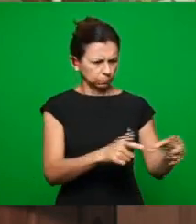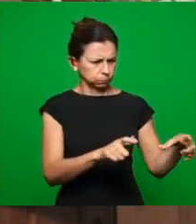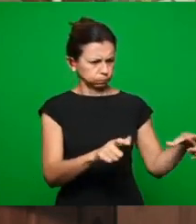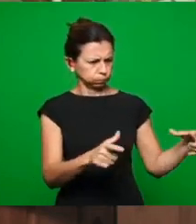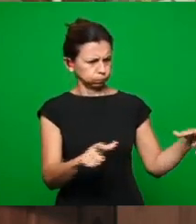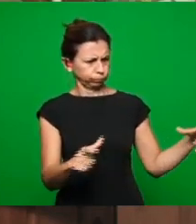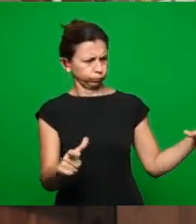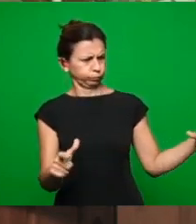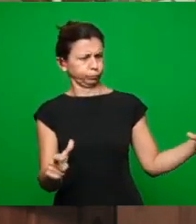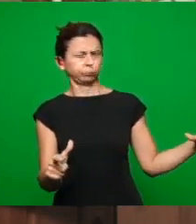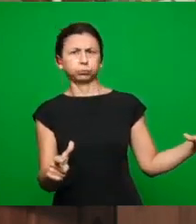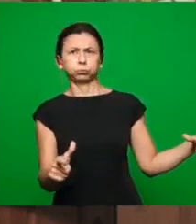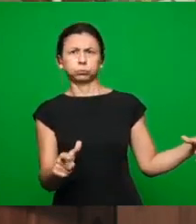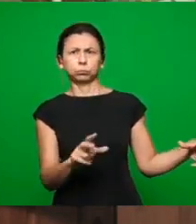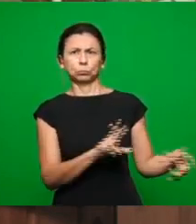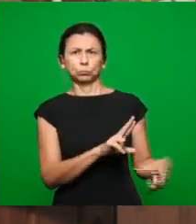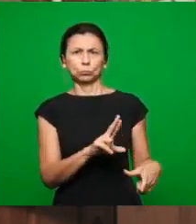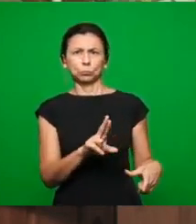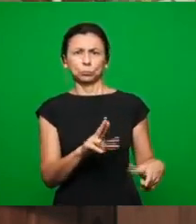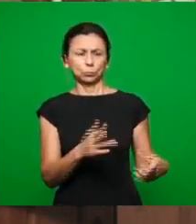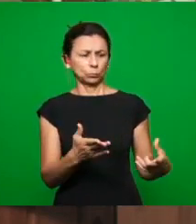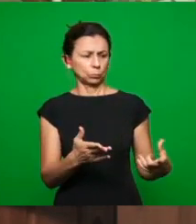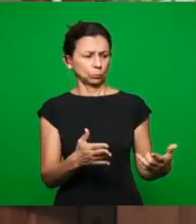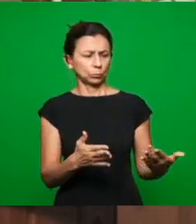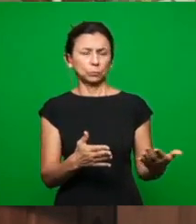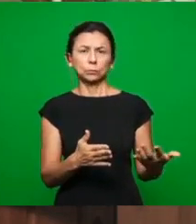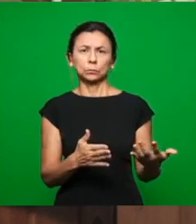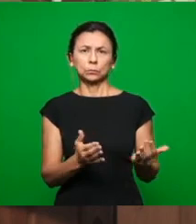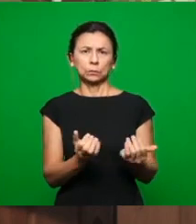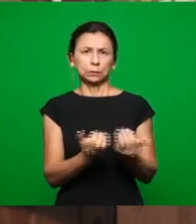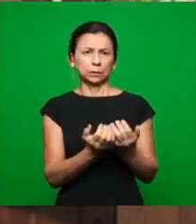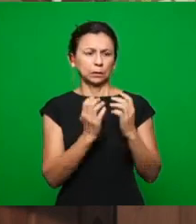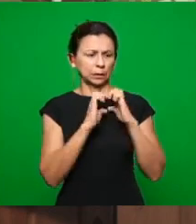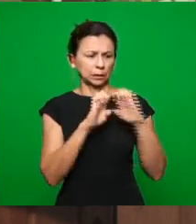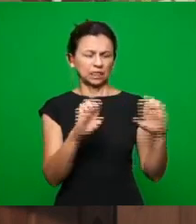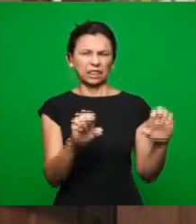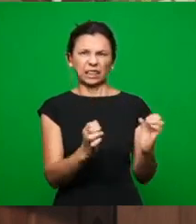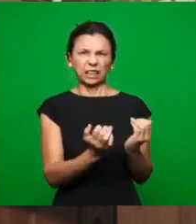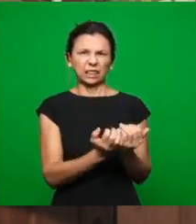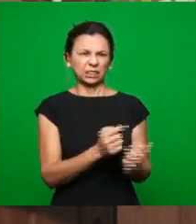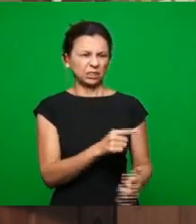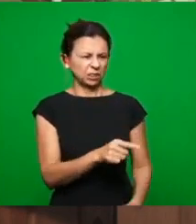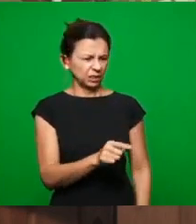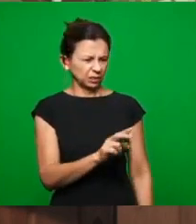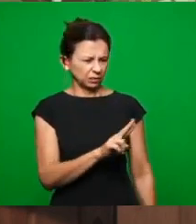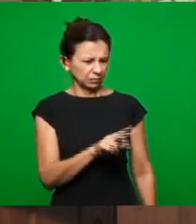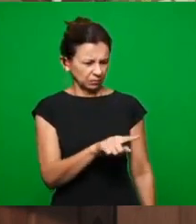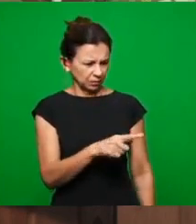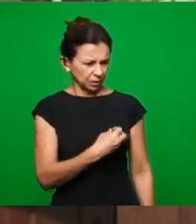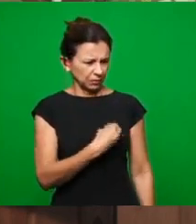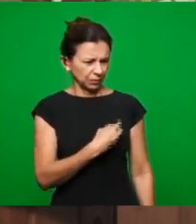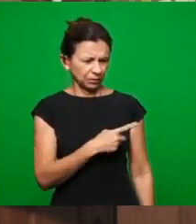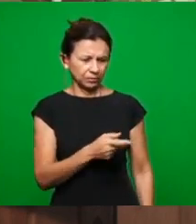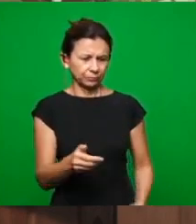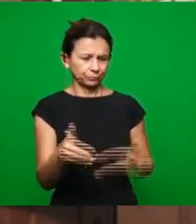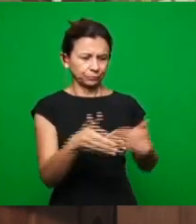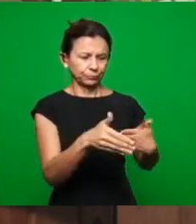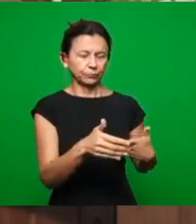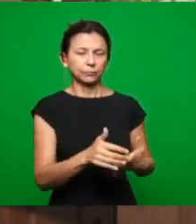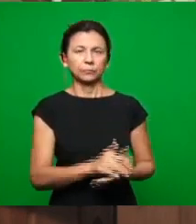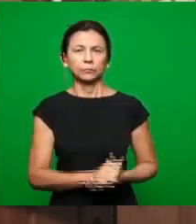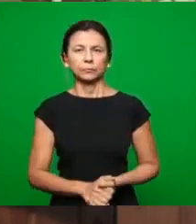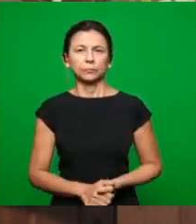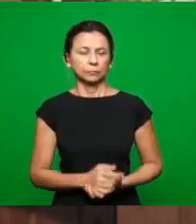apparently grew with the name of Christianity. But the text says, you have a name of who is alive, but you're